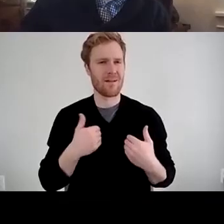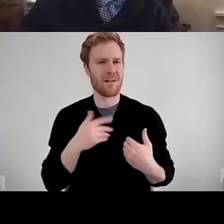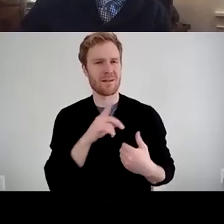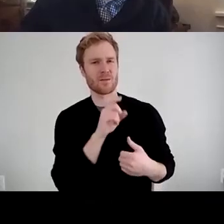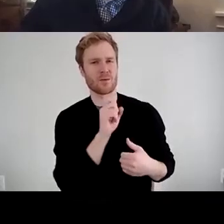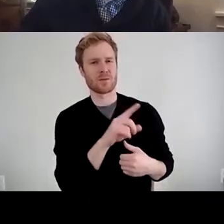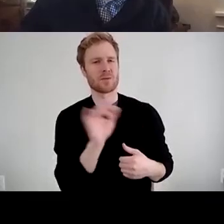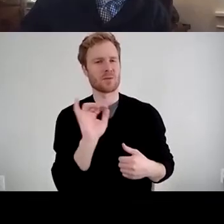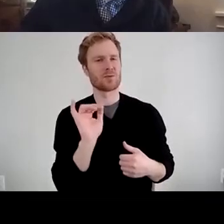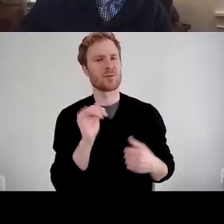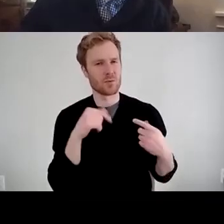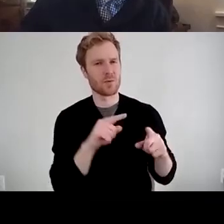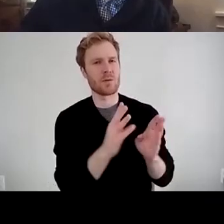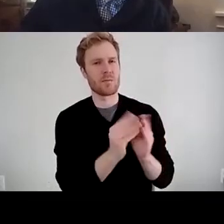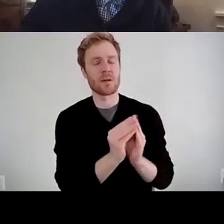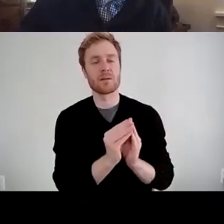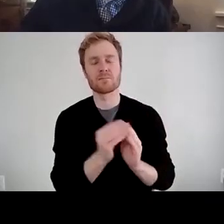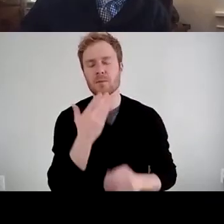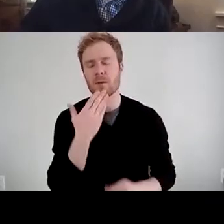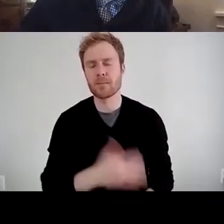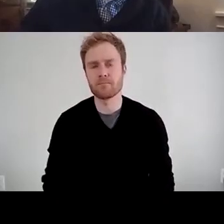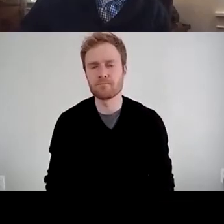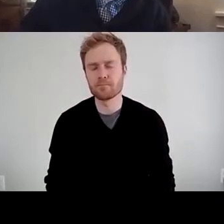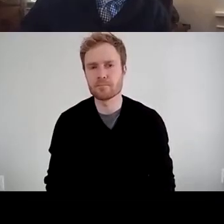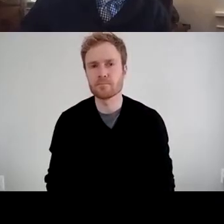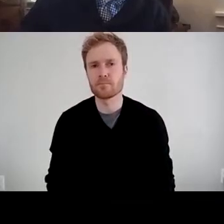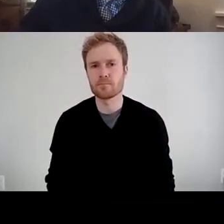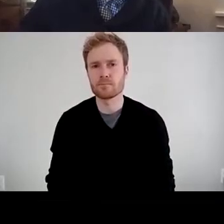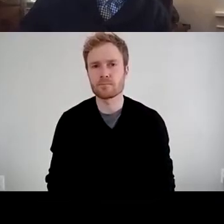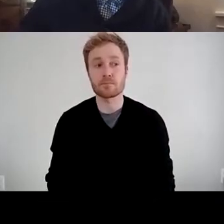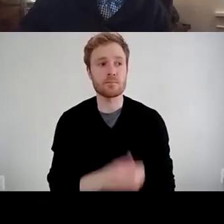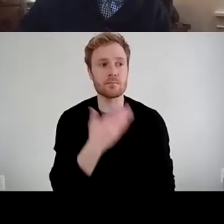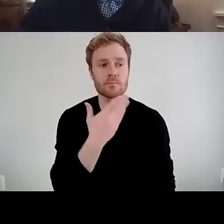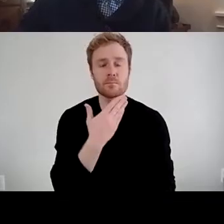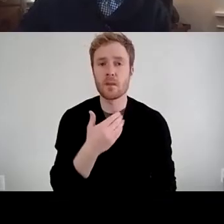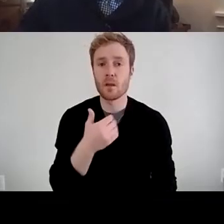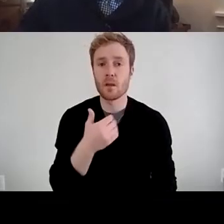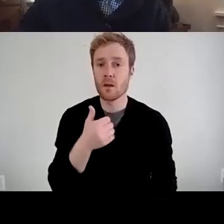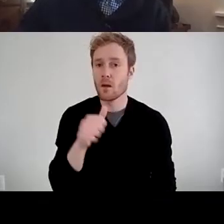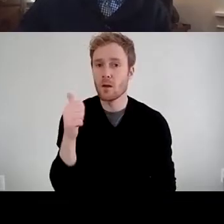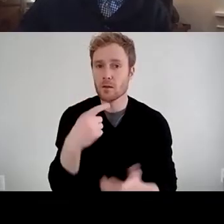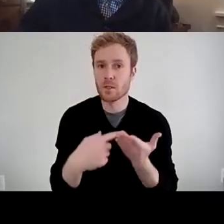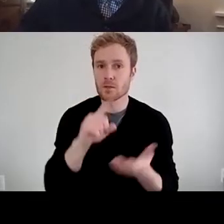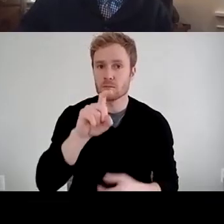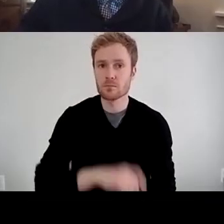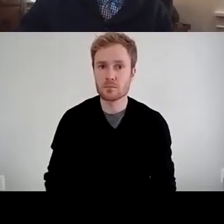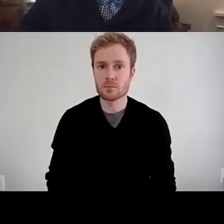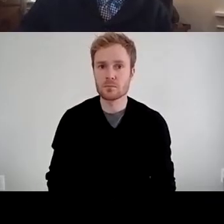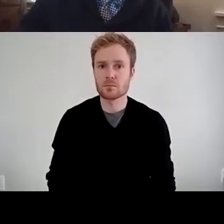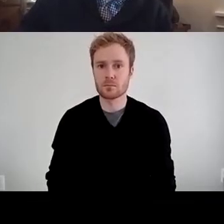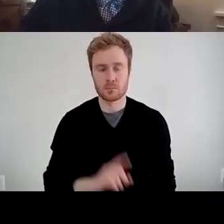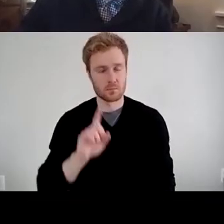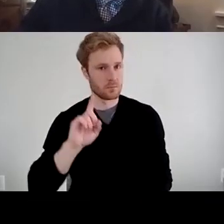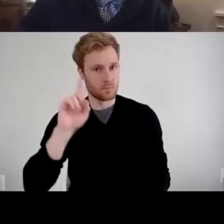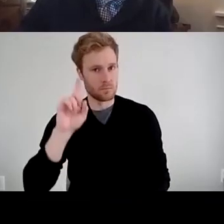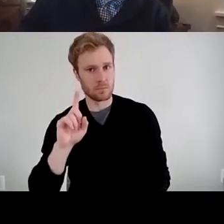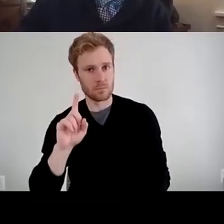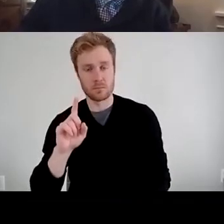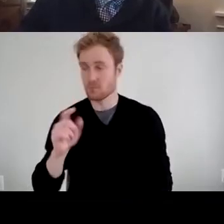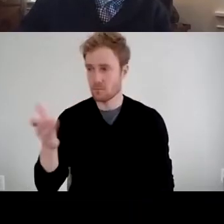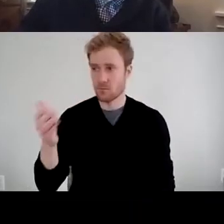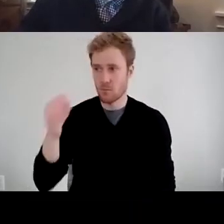shortfalls. But I'm very supportive of the vehicles that are desperately needed in DPW and environmental services. And we talked a